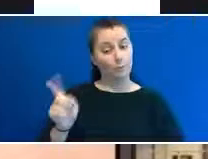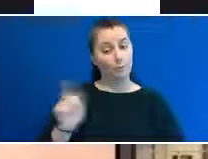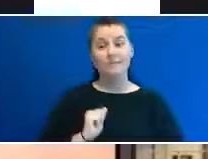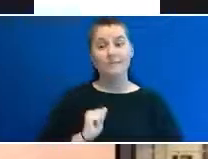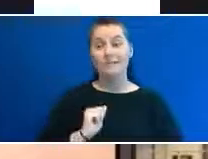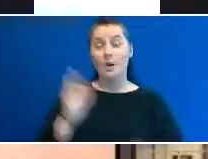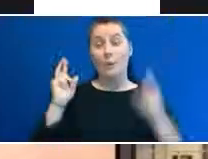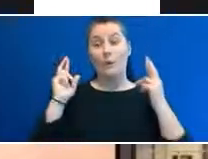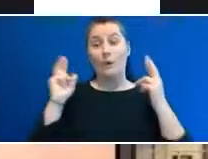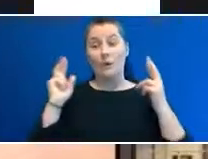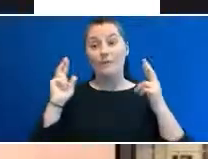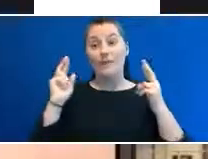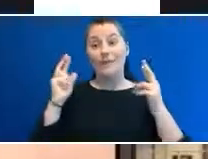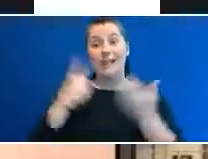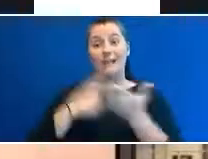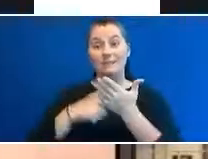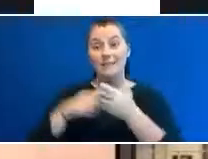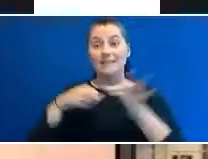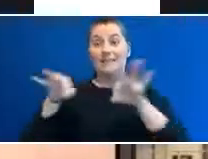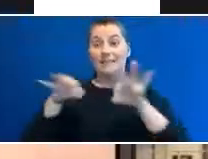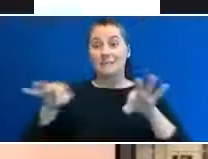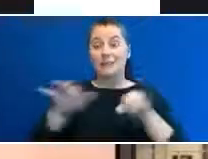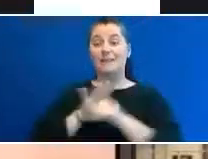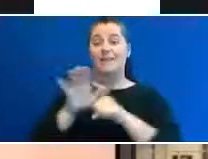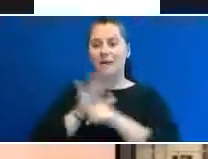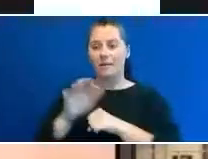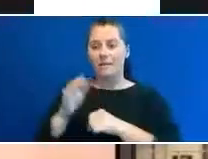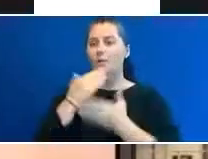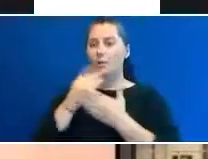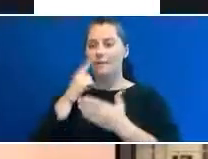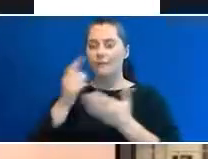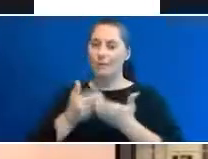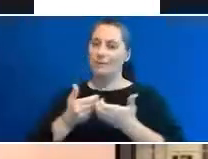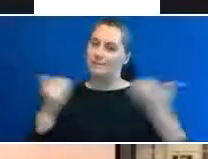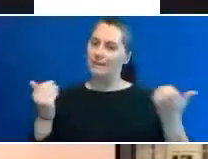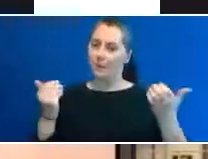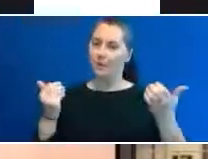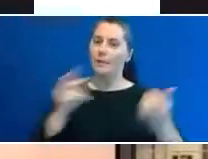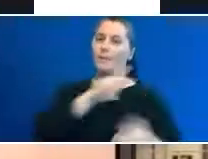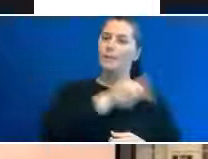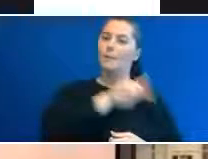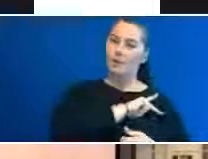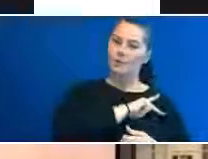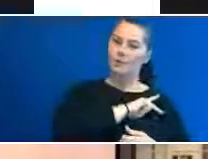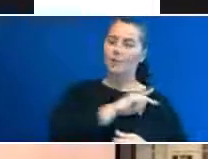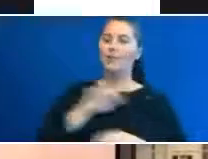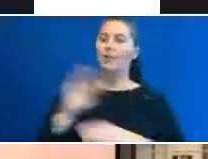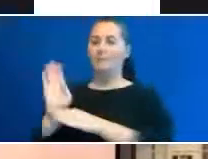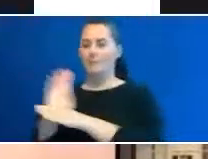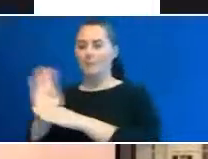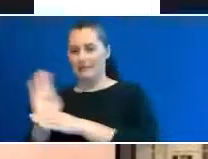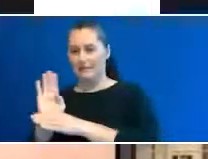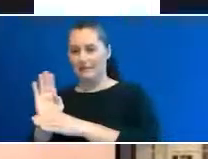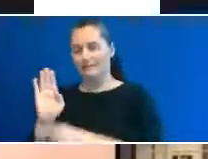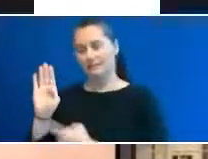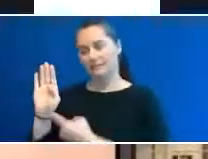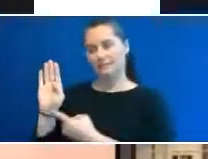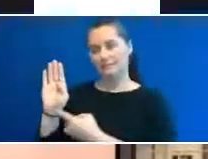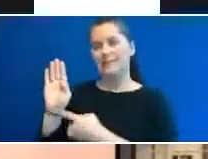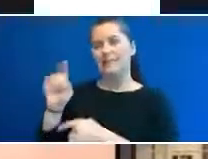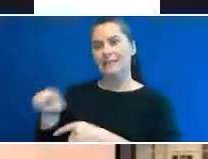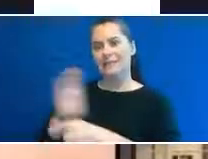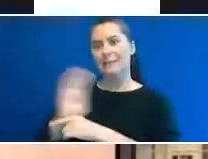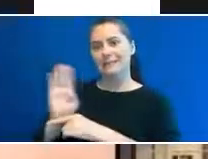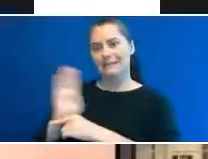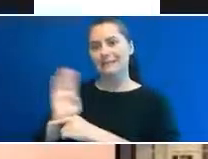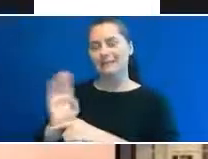Hopefully I have discussed with them how important it is to keep those accounts separate. Okay, and that's so true. We see that